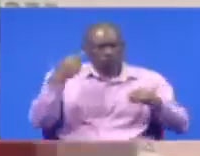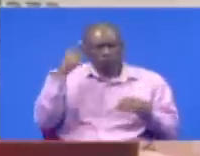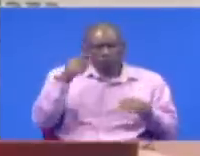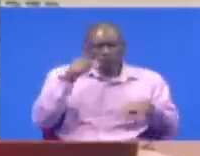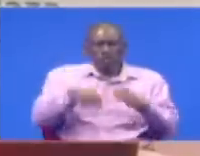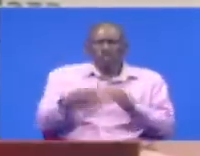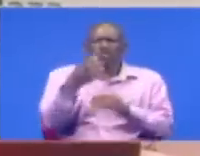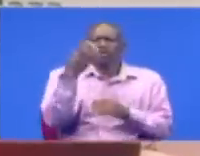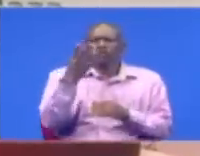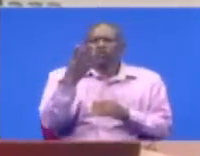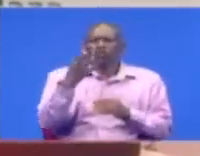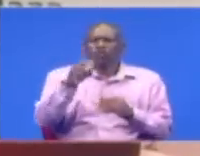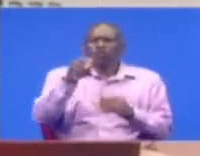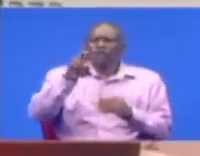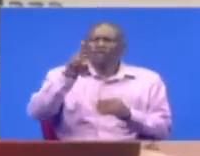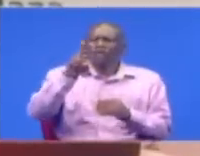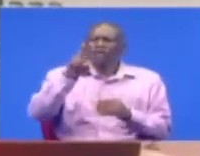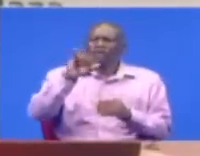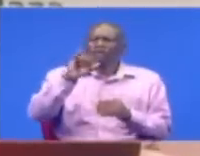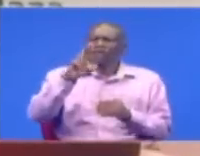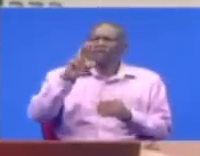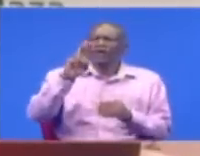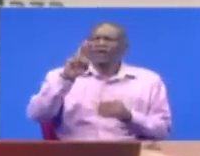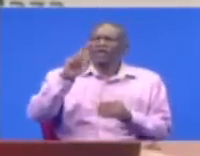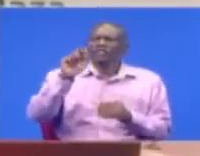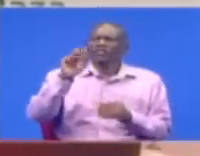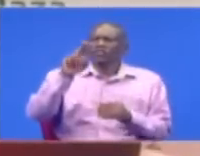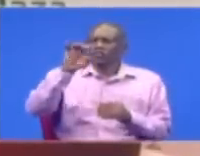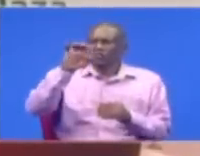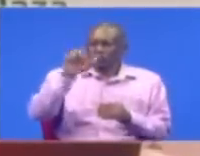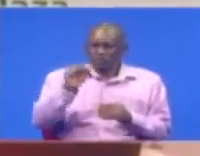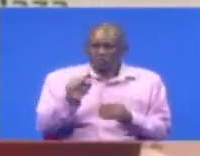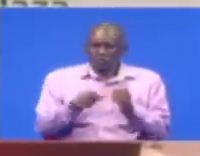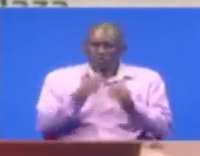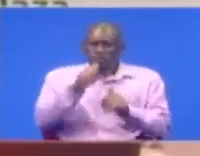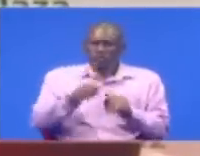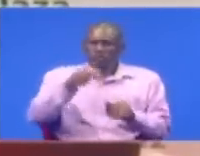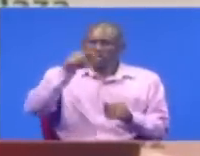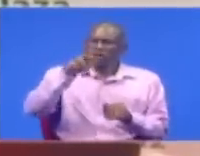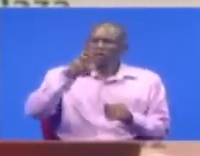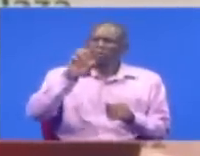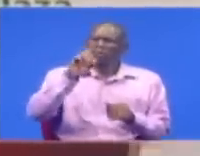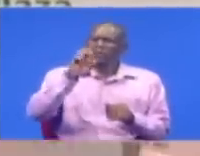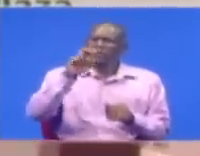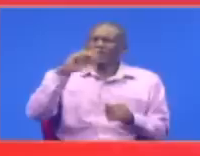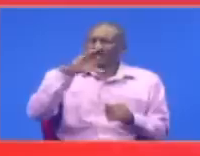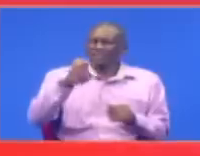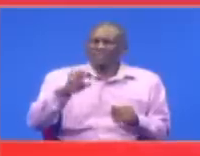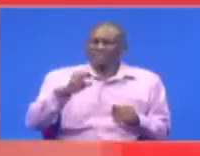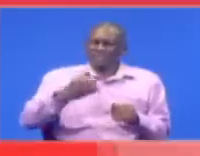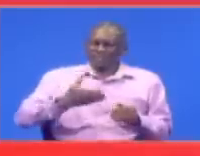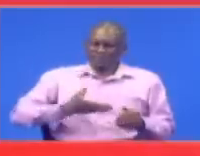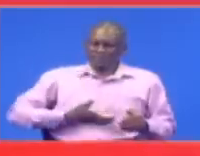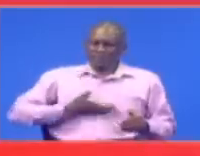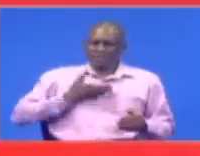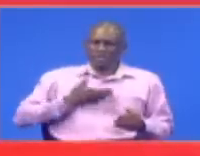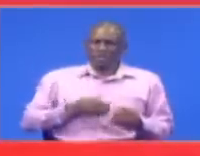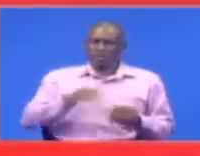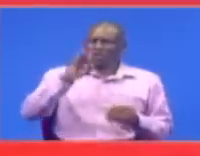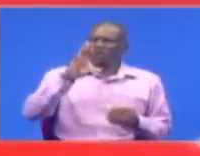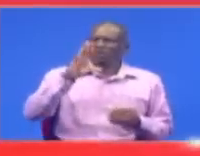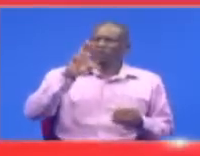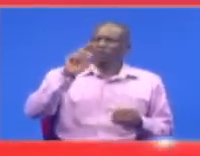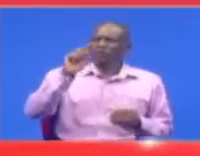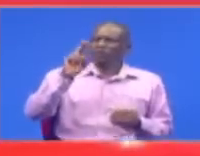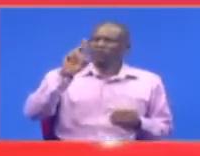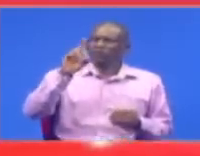four cardinal virtues. The four cardinal virtues are prudence, temperance, fortitude,